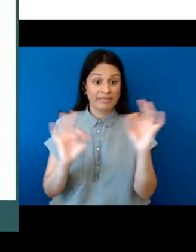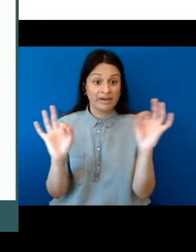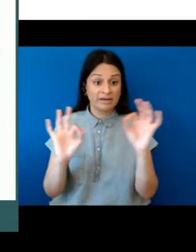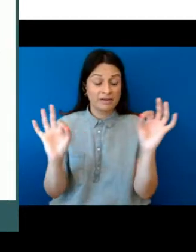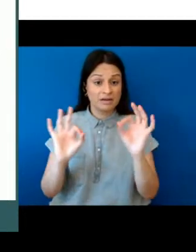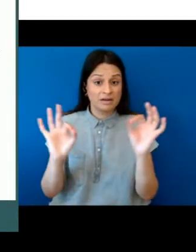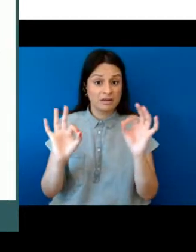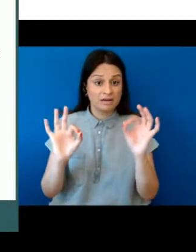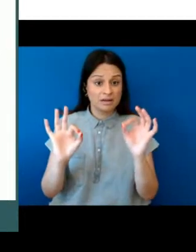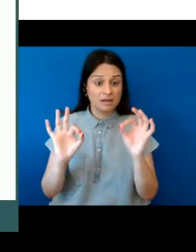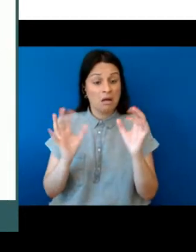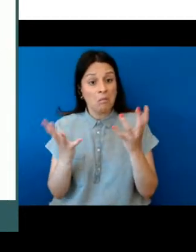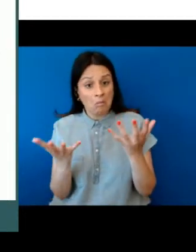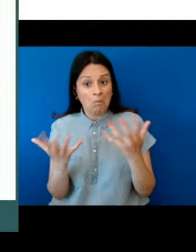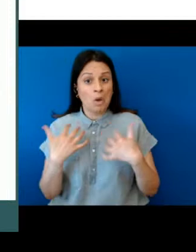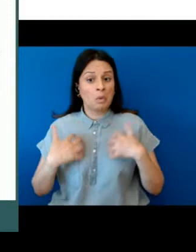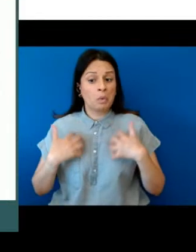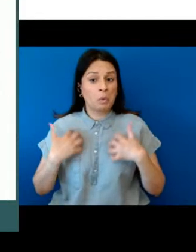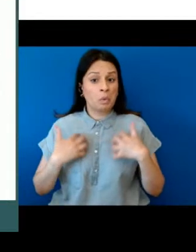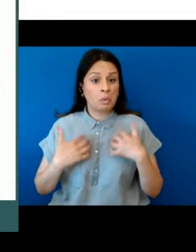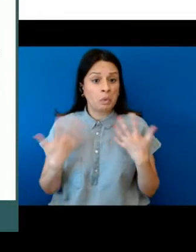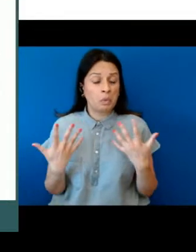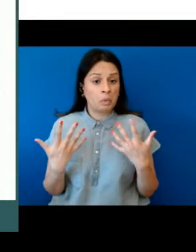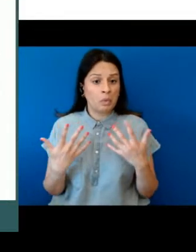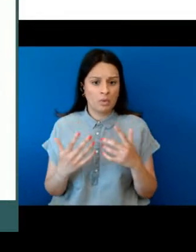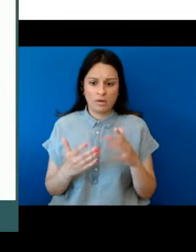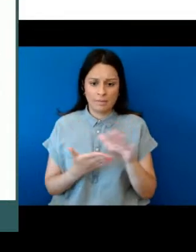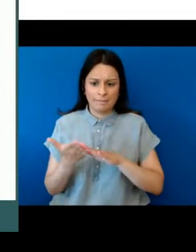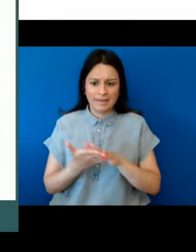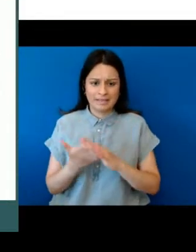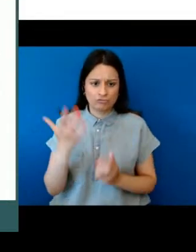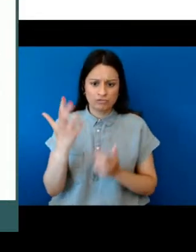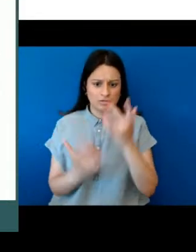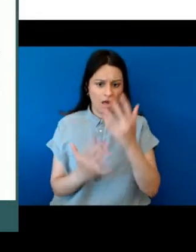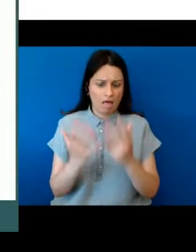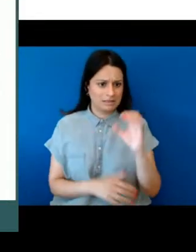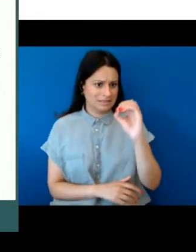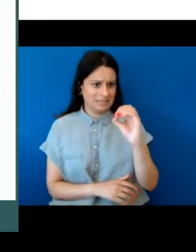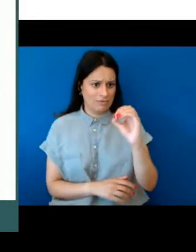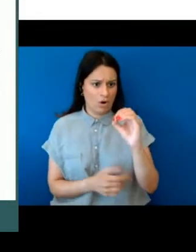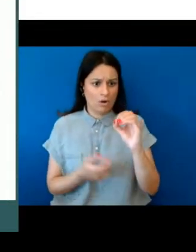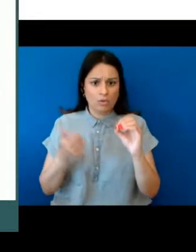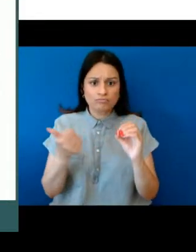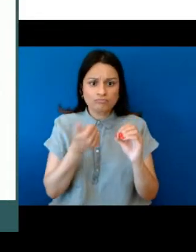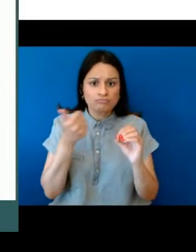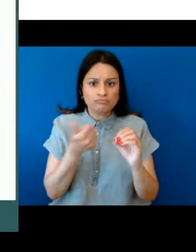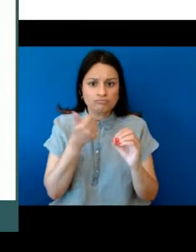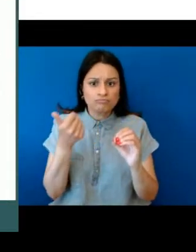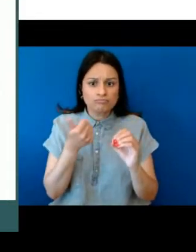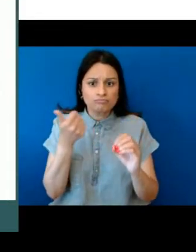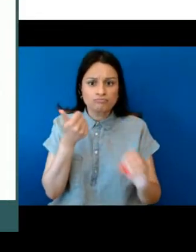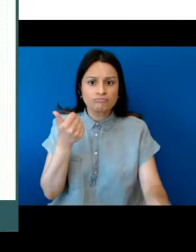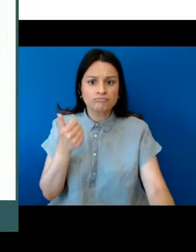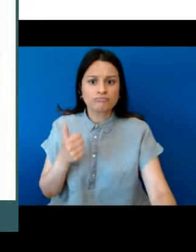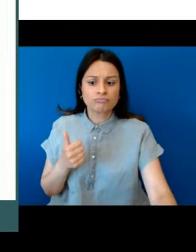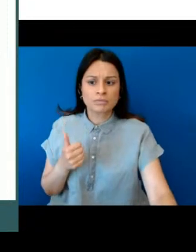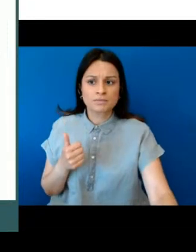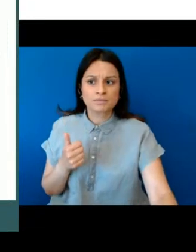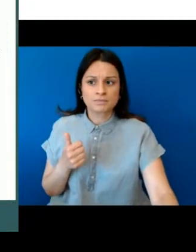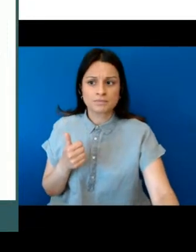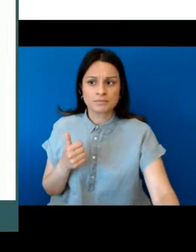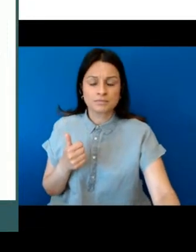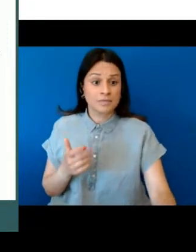So a result of 0 is very good at ruling out allergy, but not